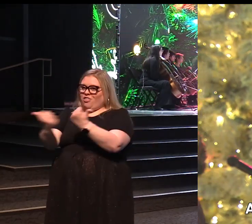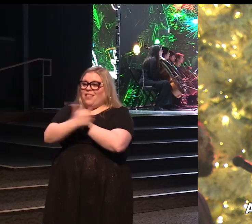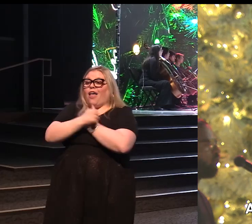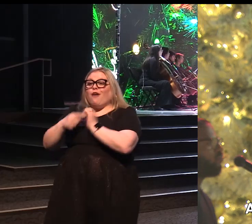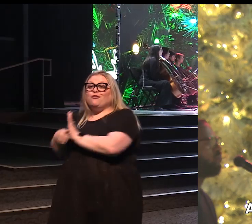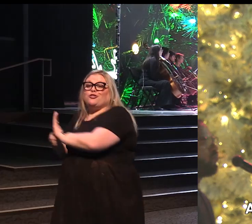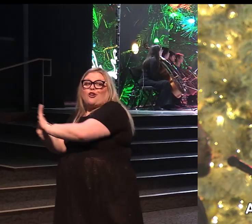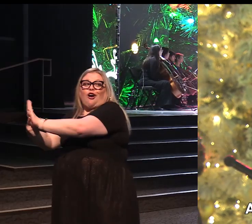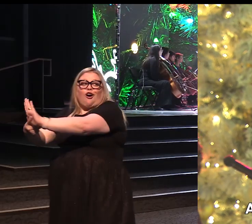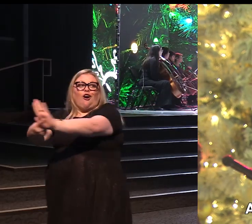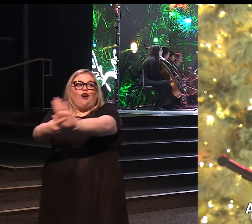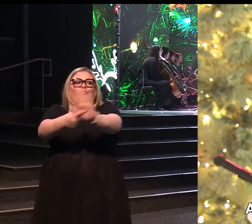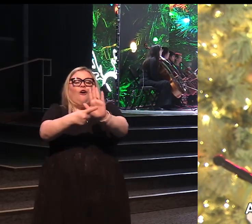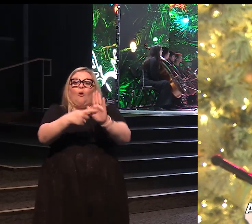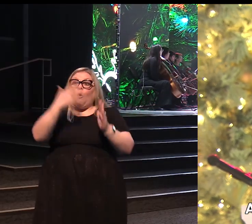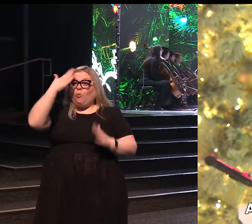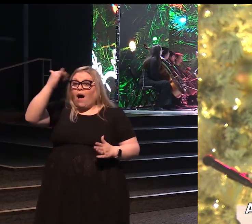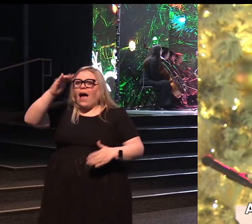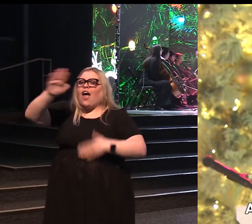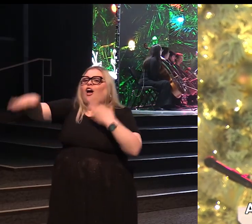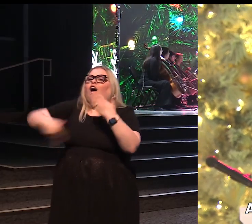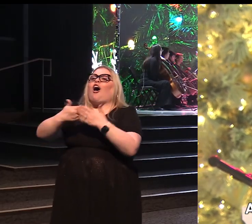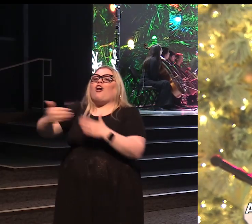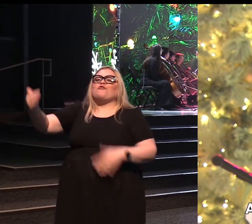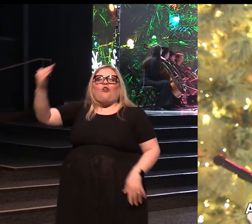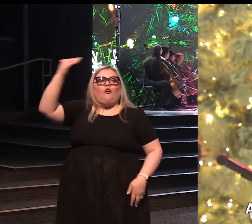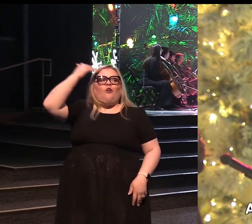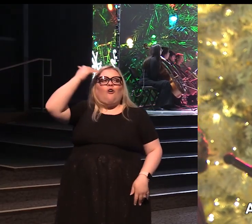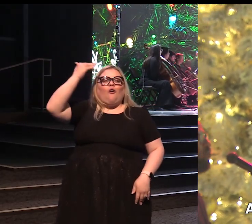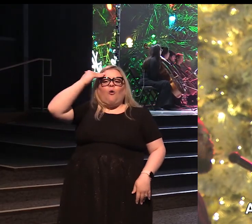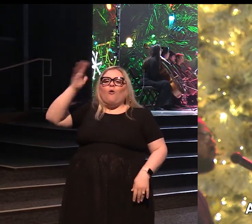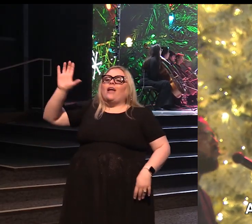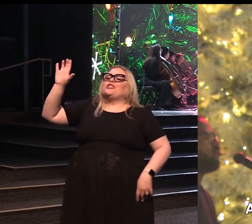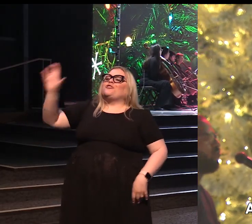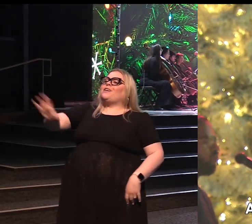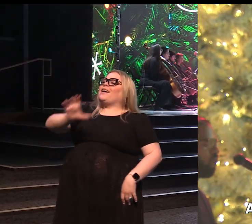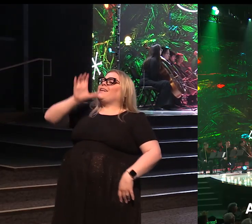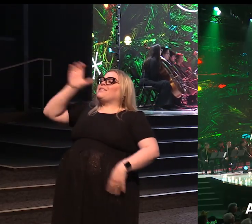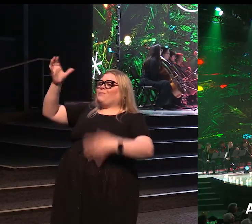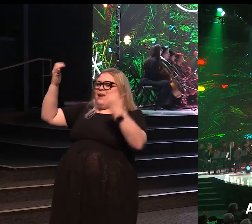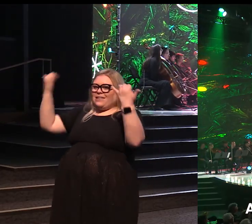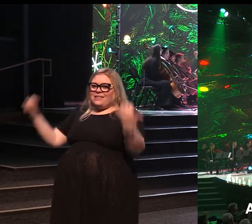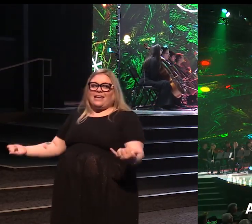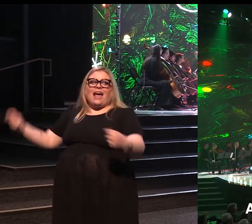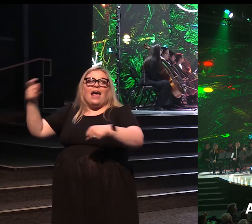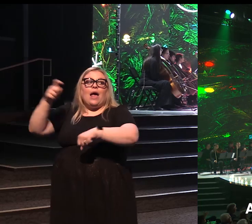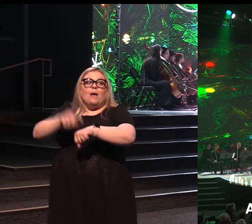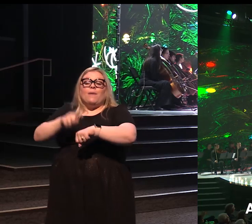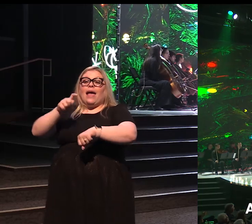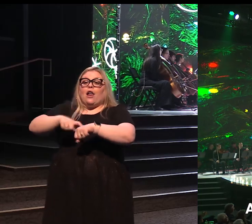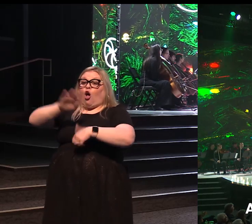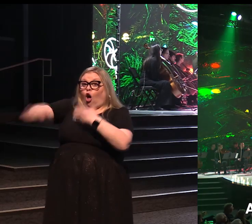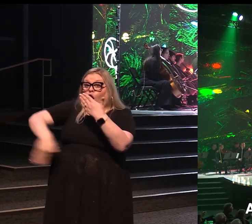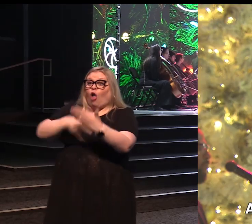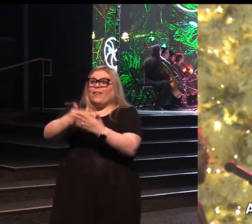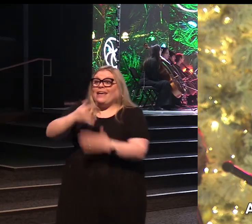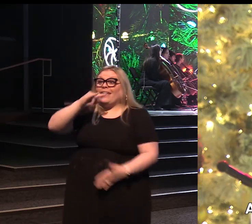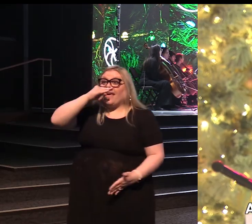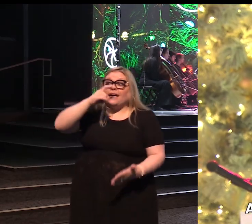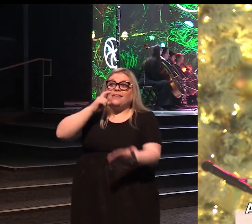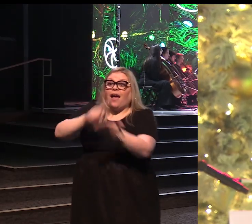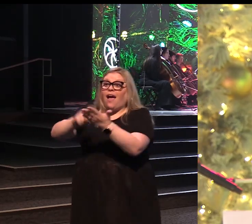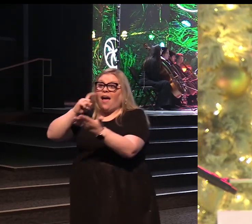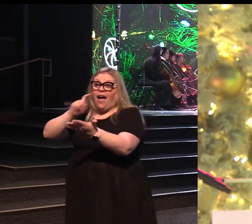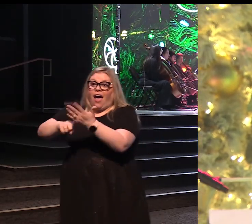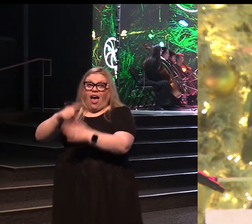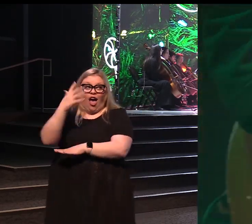arrive. And all the love will show, 'cause everybody knows it's Christmas time, and all the kids